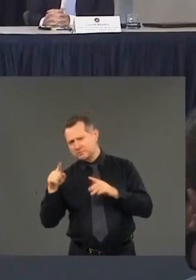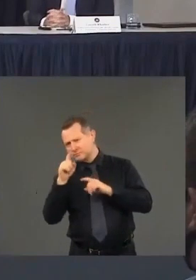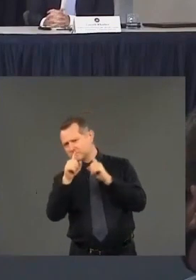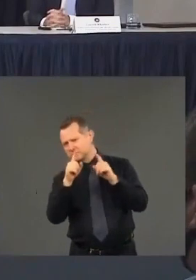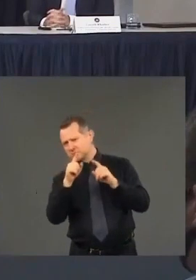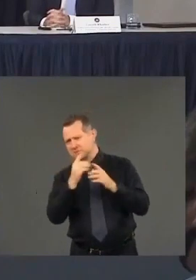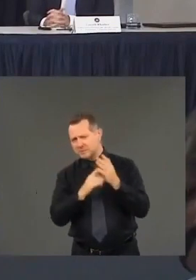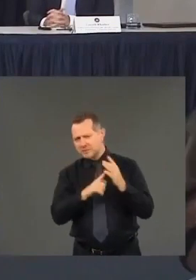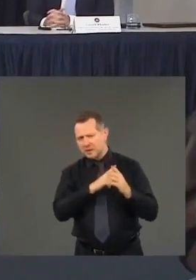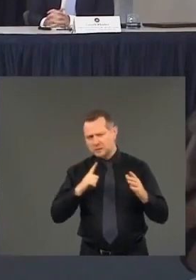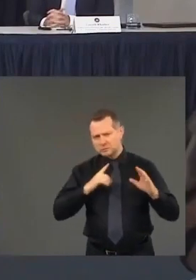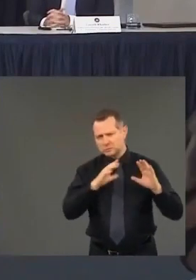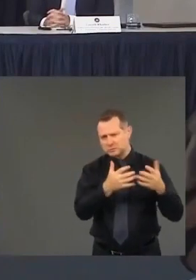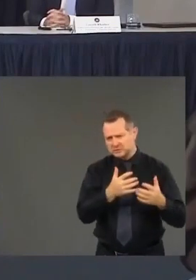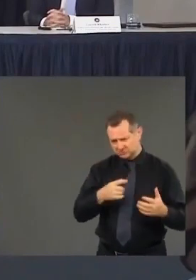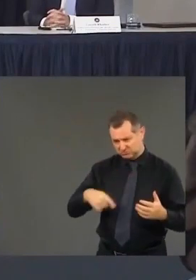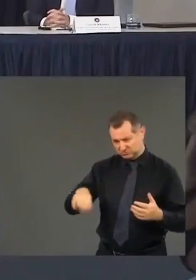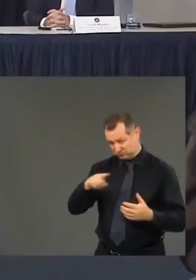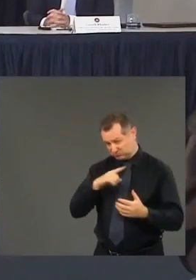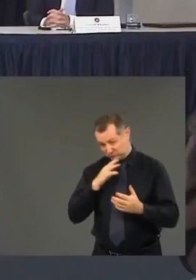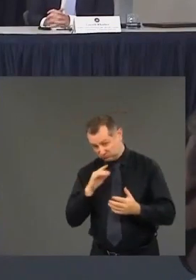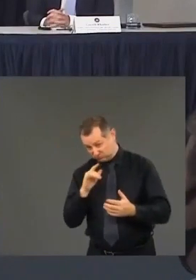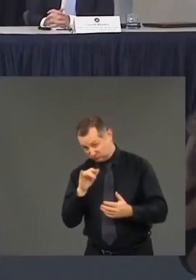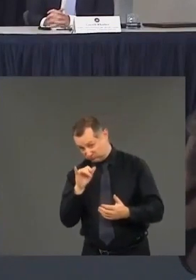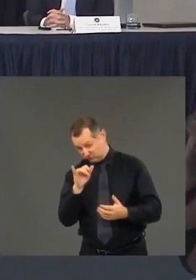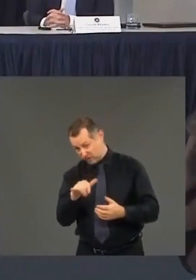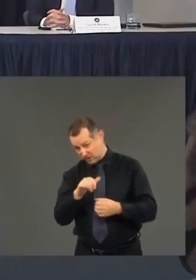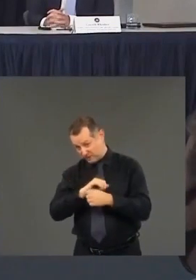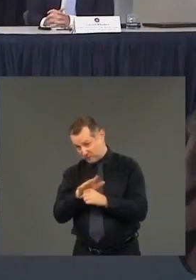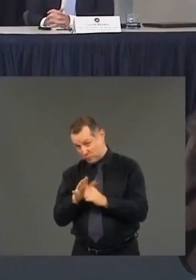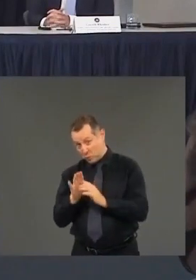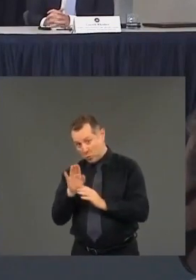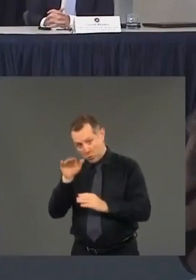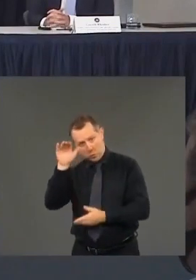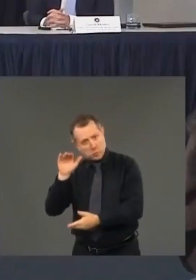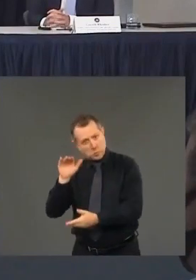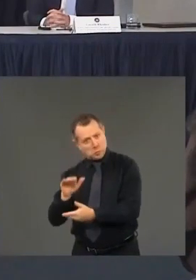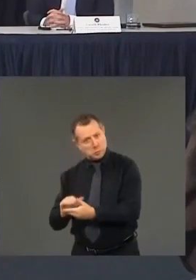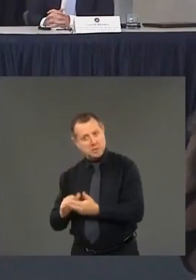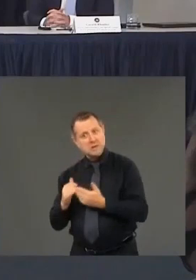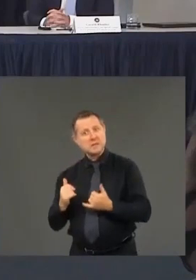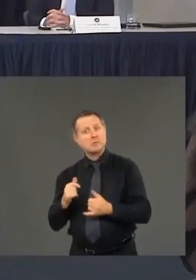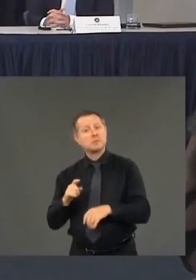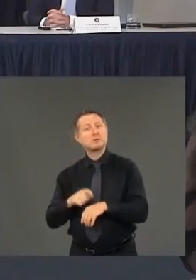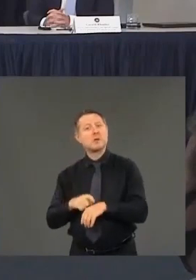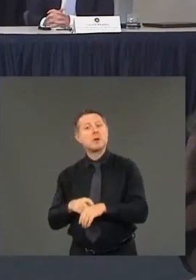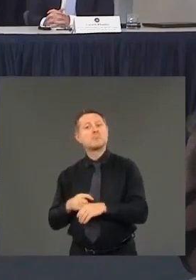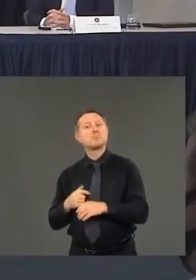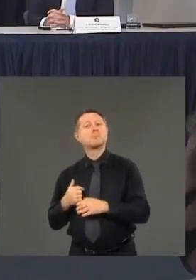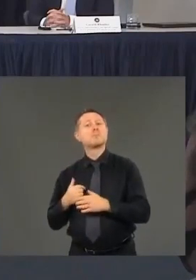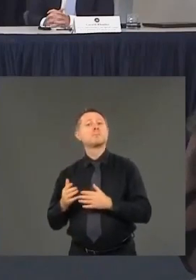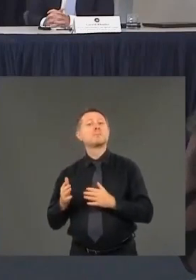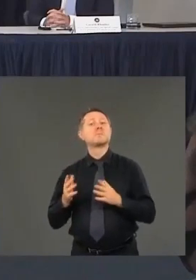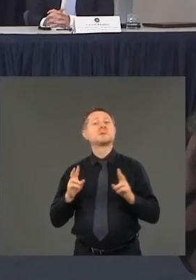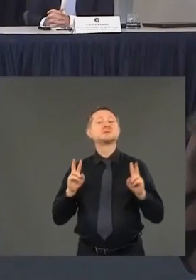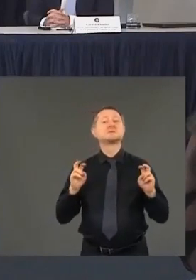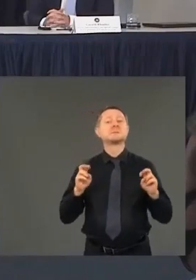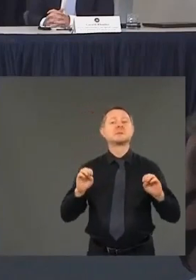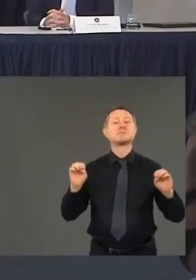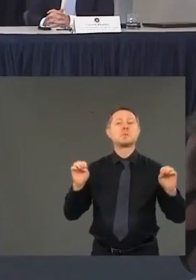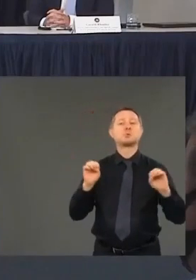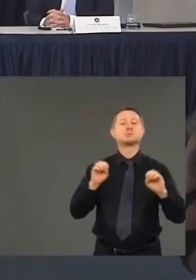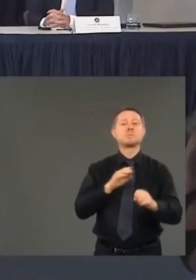state's progress in battling the pandemic, that the time has come to undo the state of emergency and your emergency powers, to